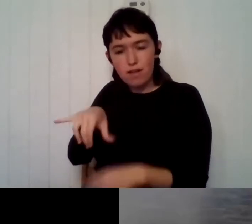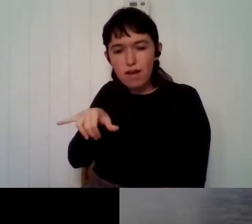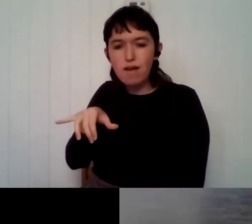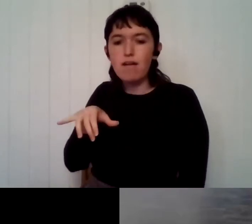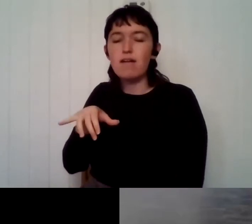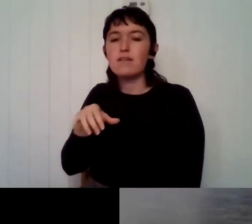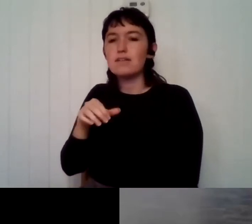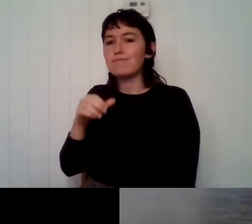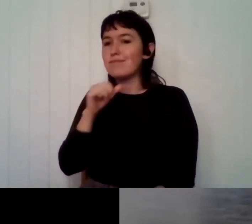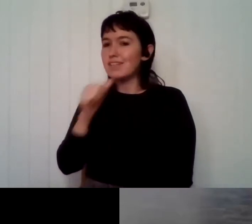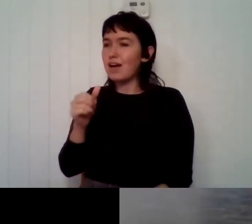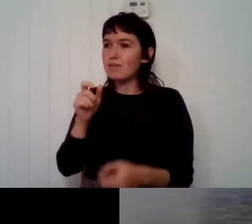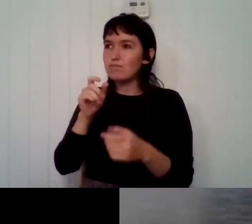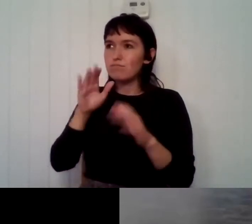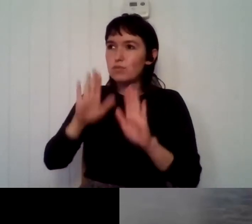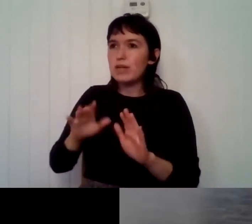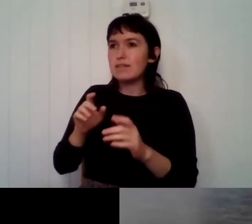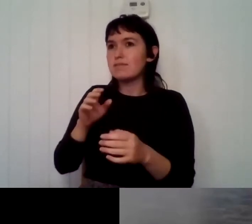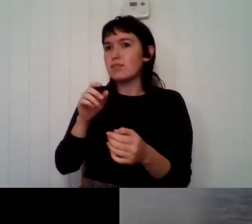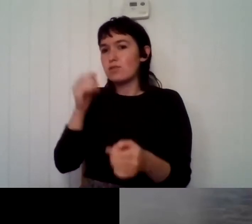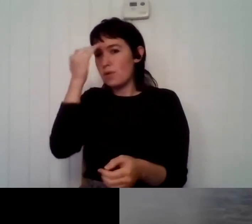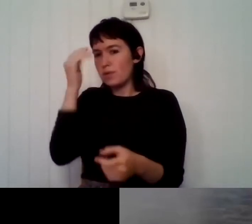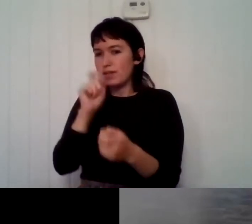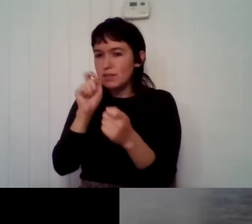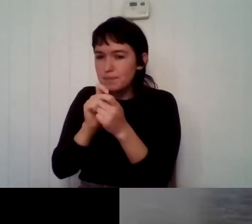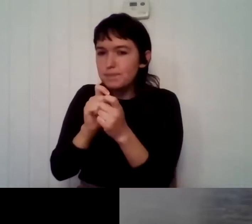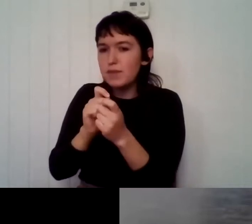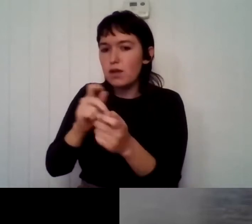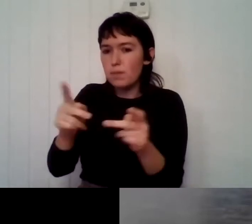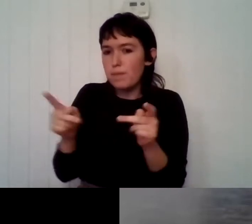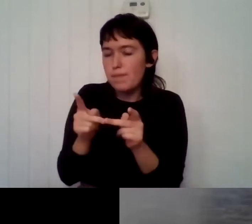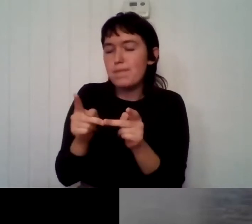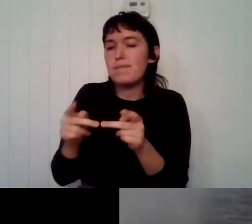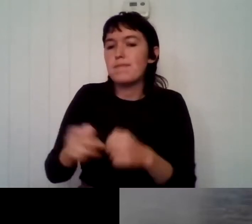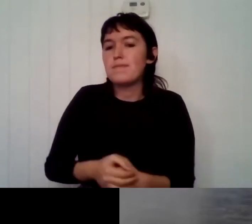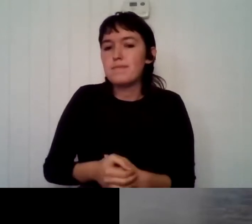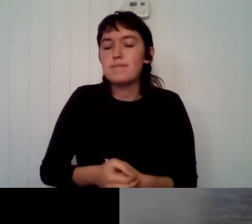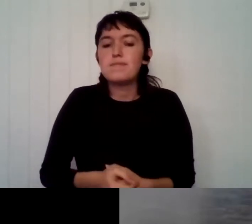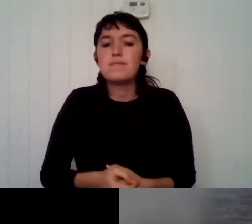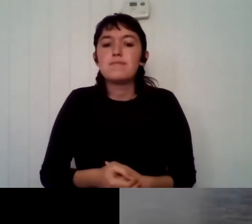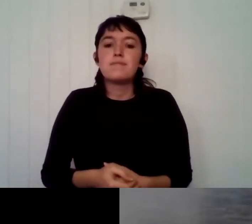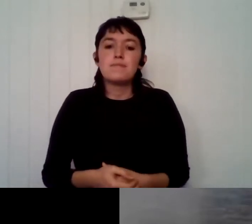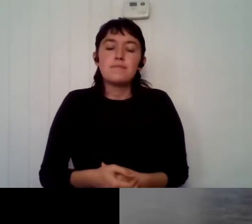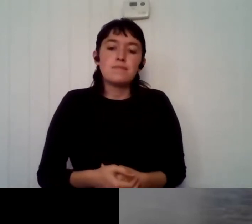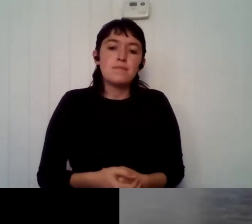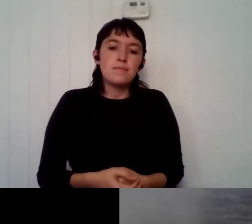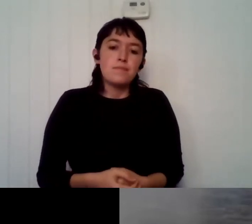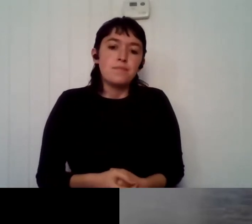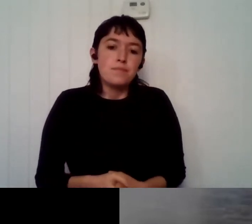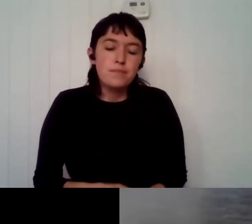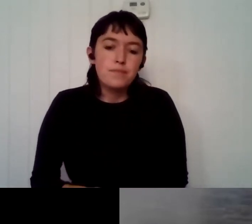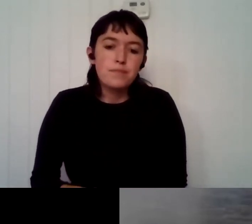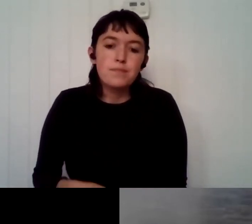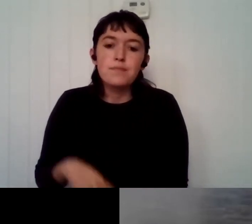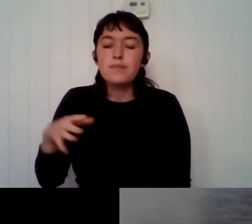at least 50 volcanoes that we know of, and many more below the ocean that are also erupting. When is